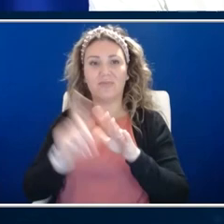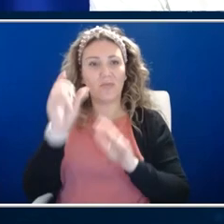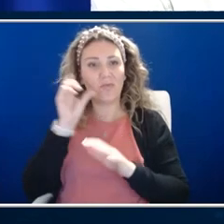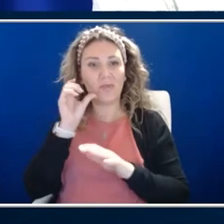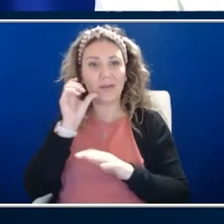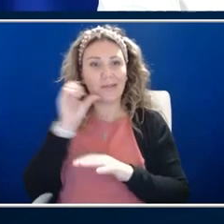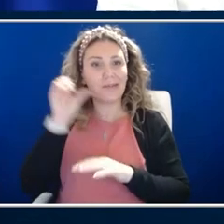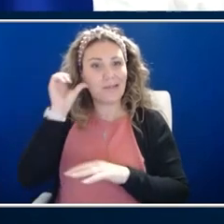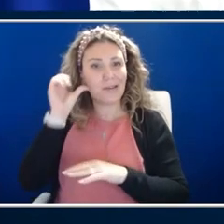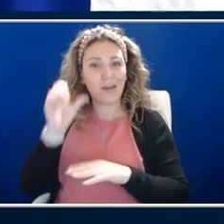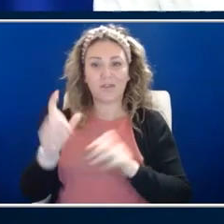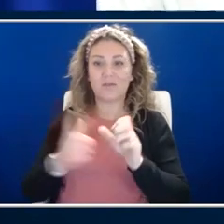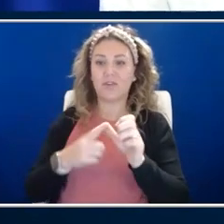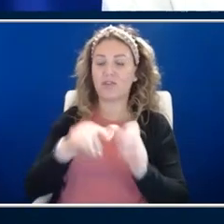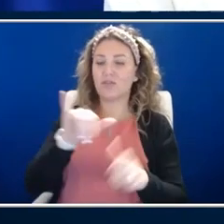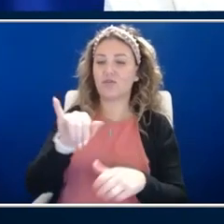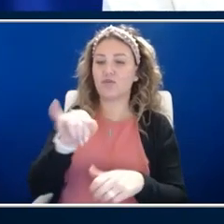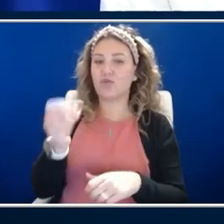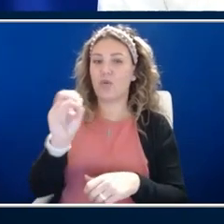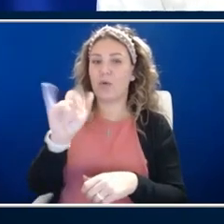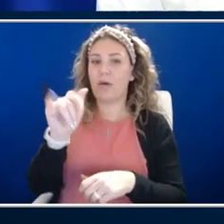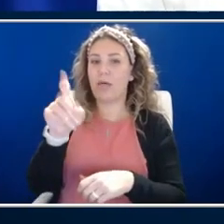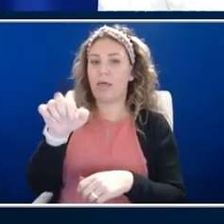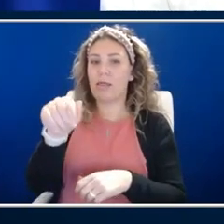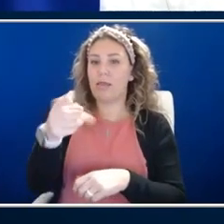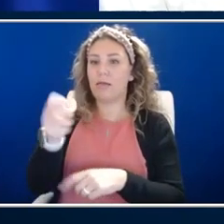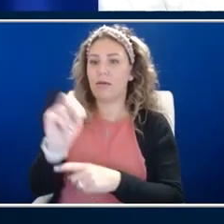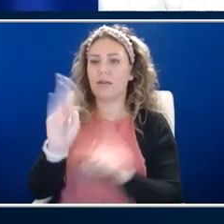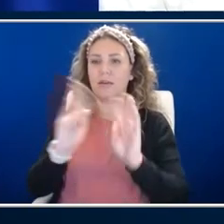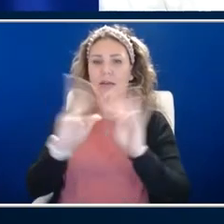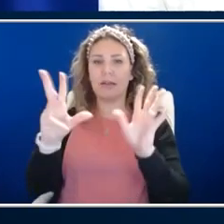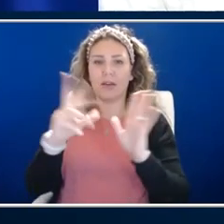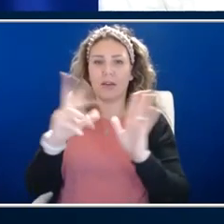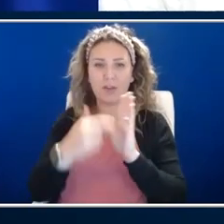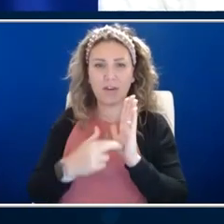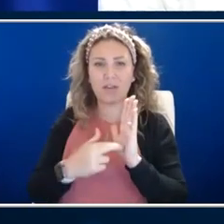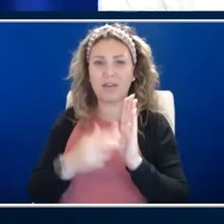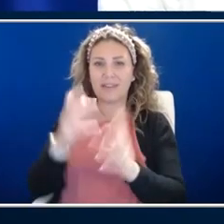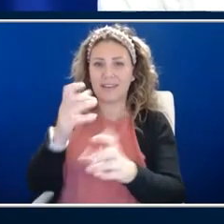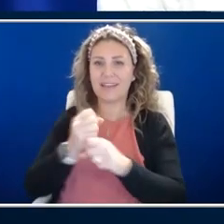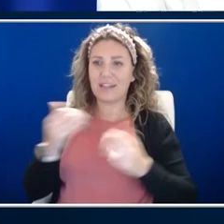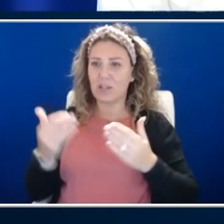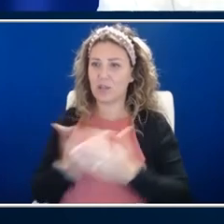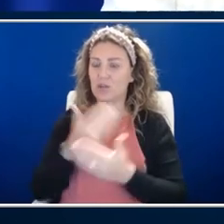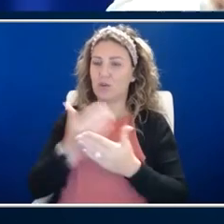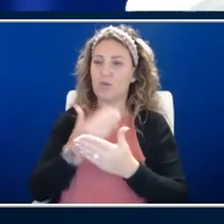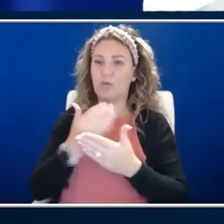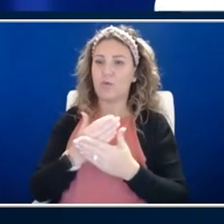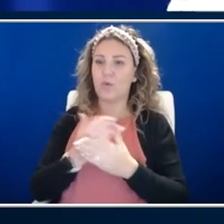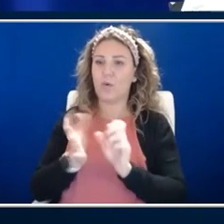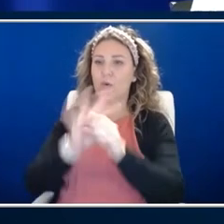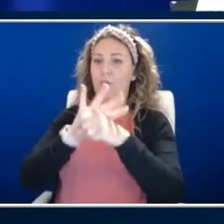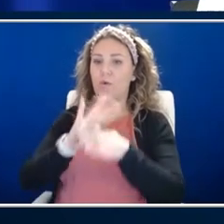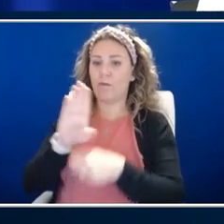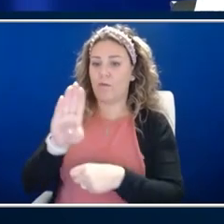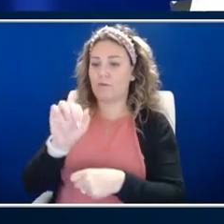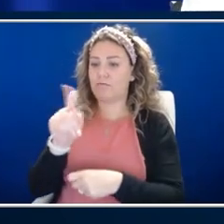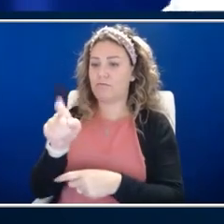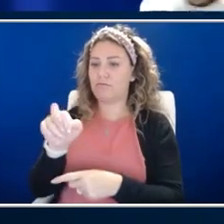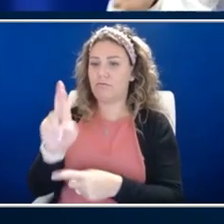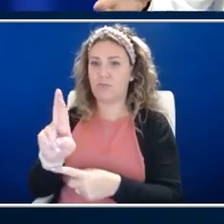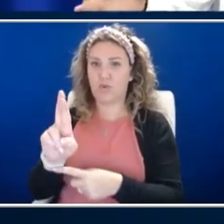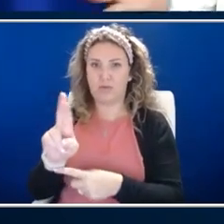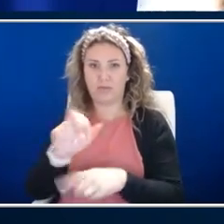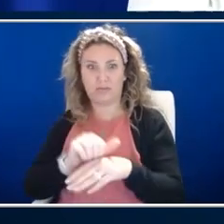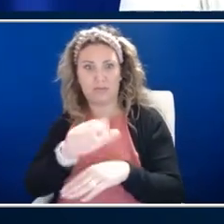viewer Joelle, and she wants you to help us clarify the guidelines for receiving the new COVID booster, because, and even since that question was submitted